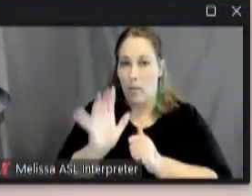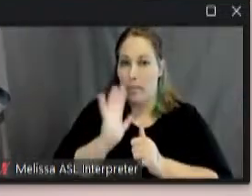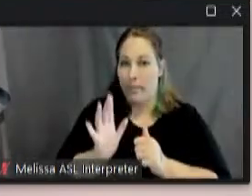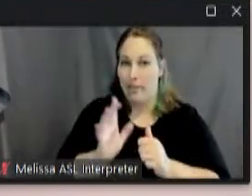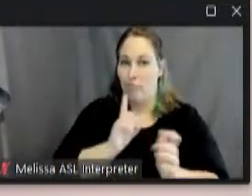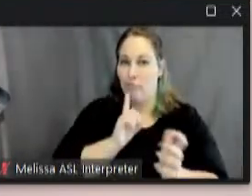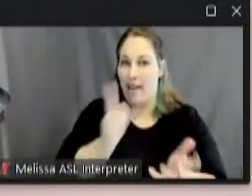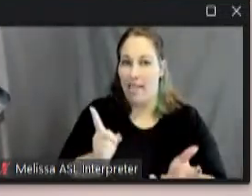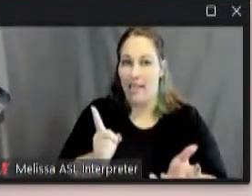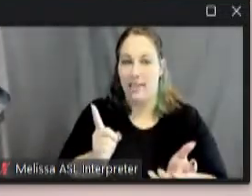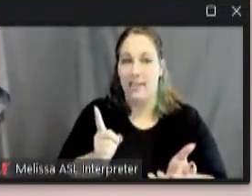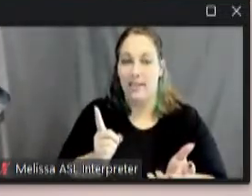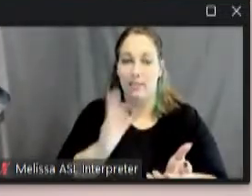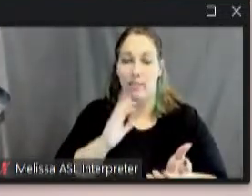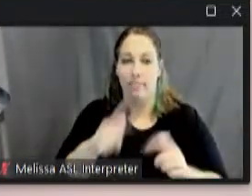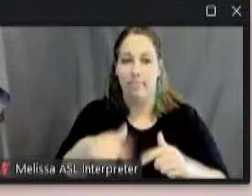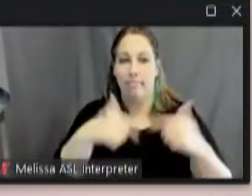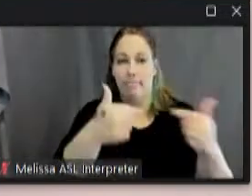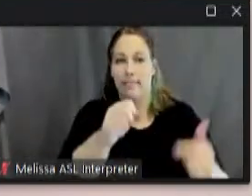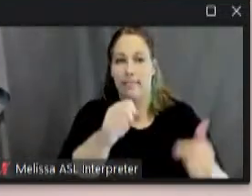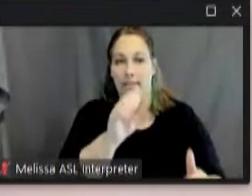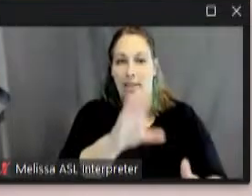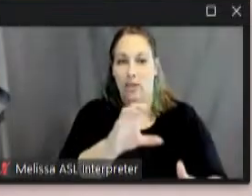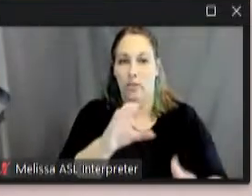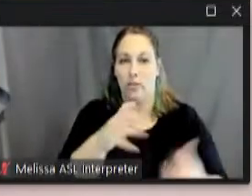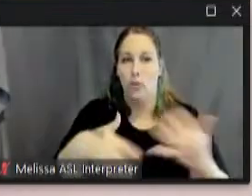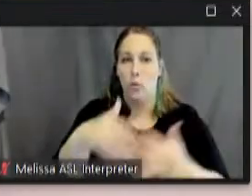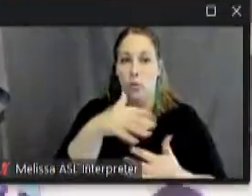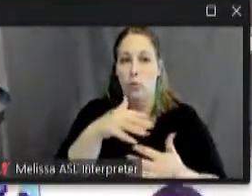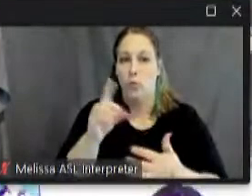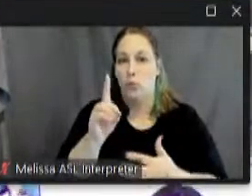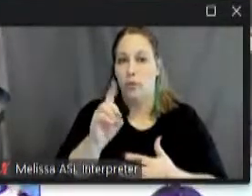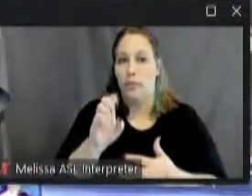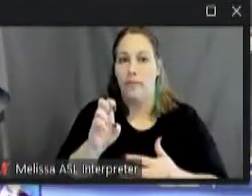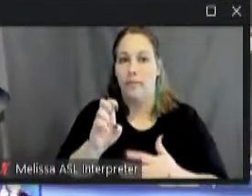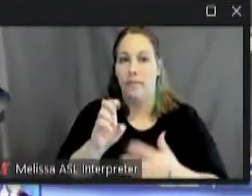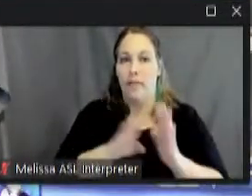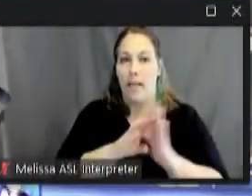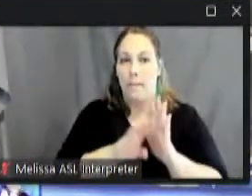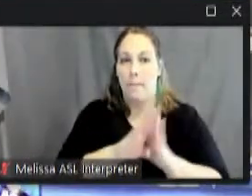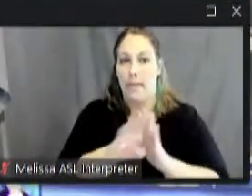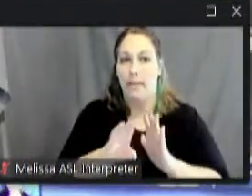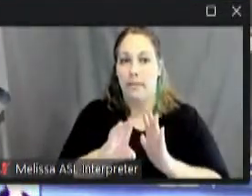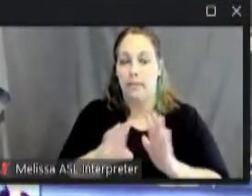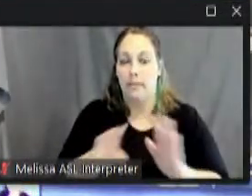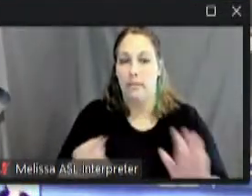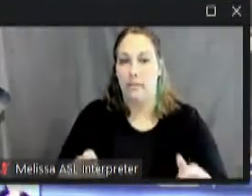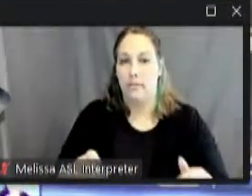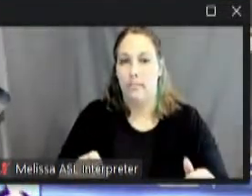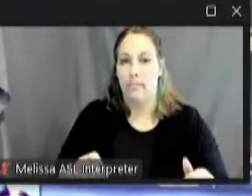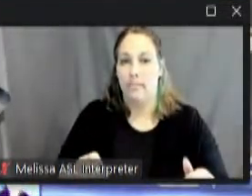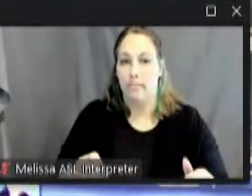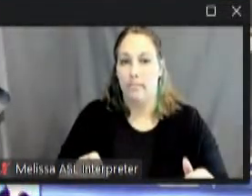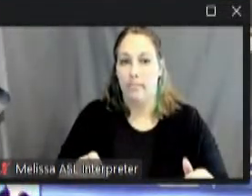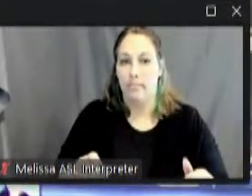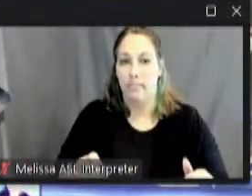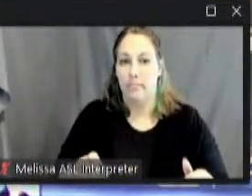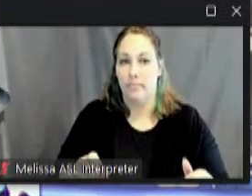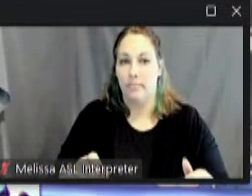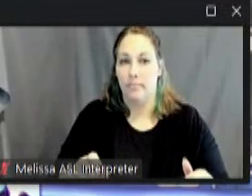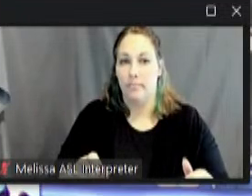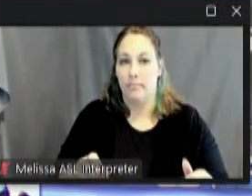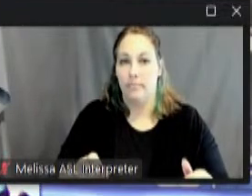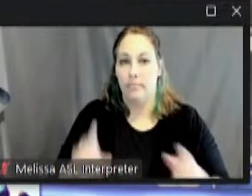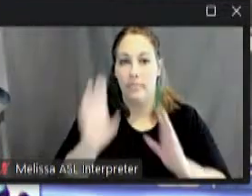floor to the Secretary of Social Development, Wendy Aguilar. Honorable Commissioners,